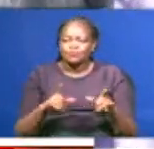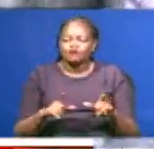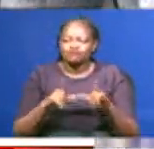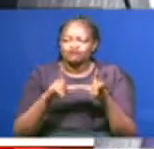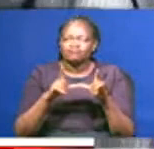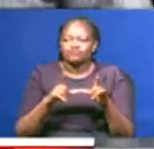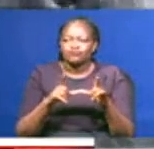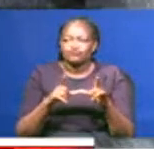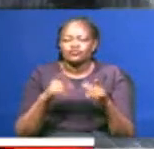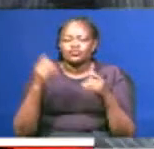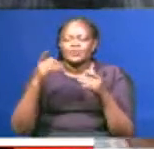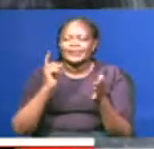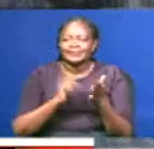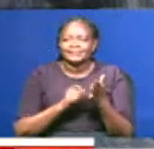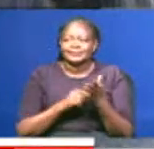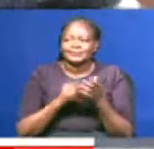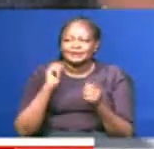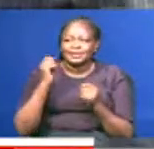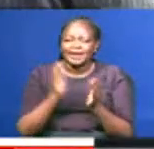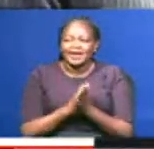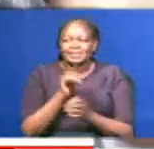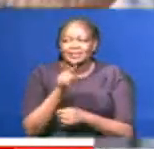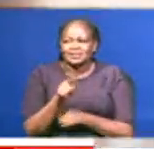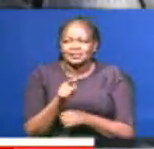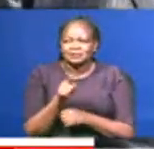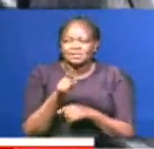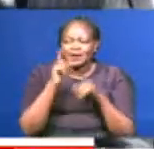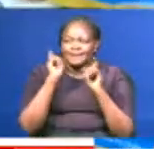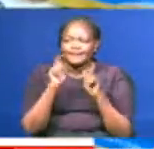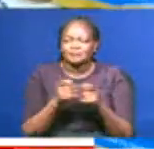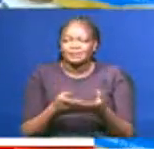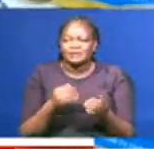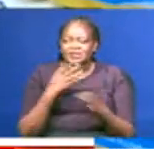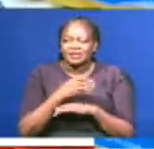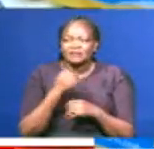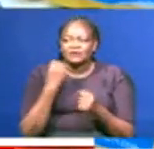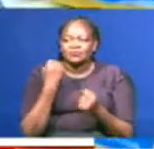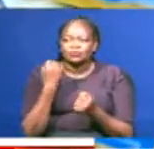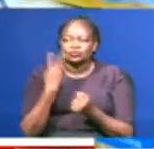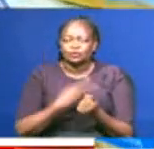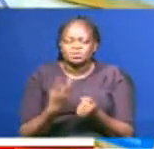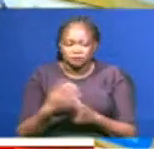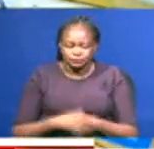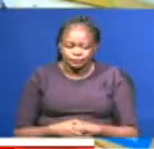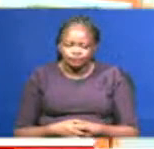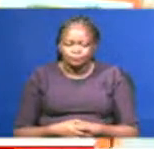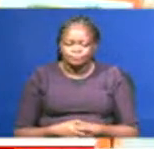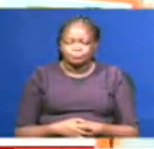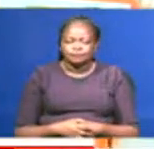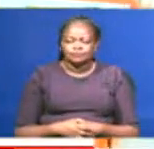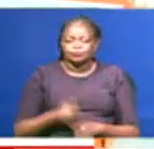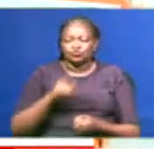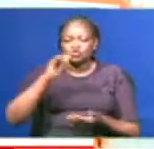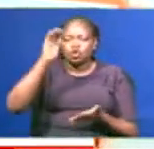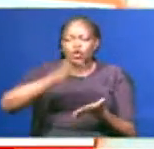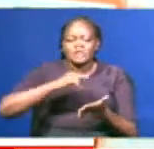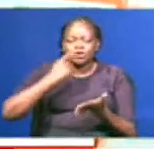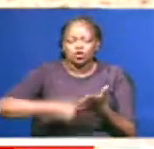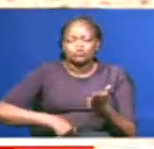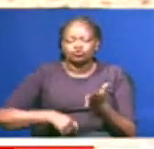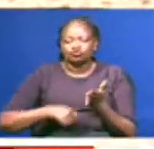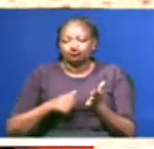rice into the country. And these ones are supposed to be here in the next 14 days. As a long-term measure to lower the cost of maize flour